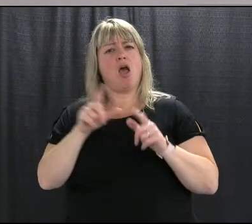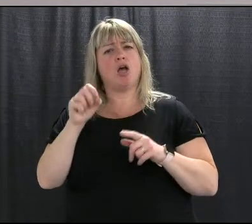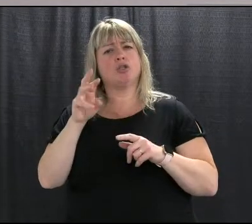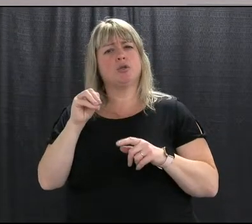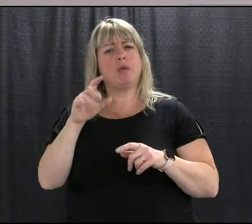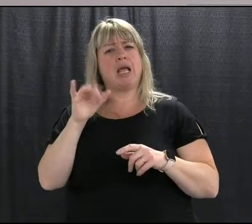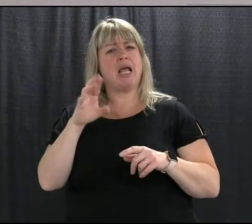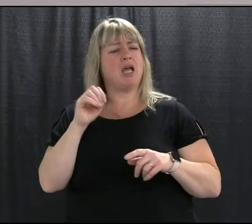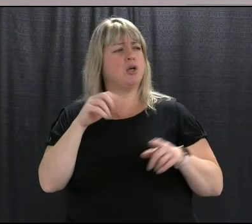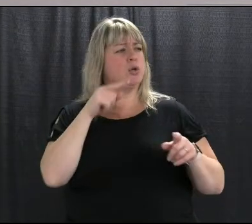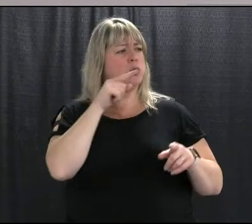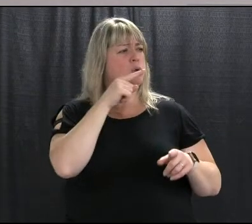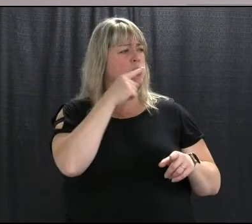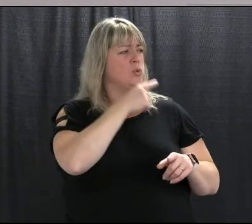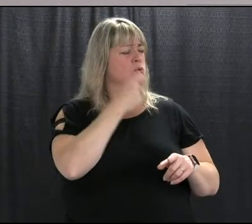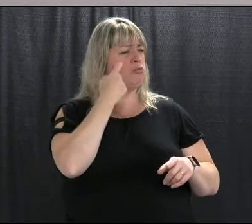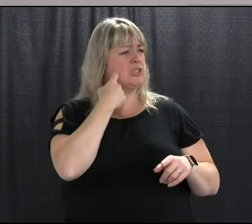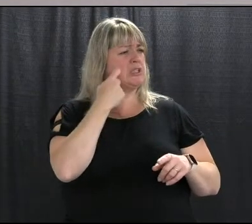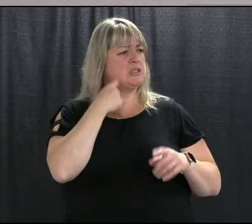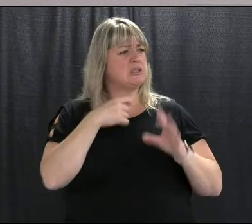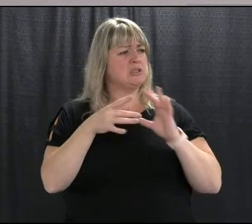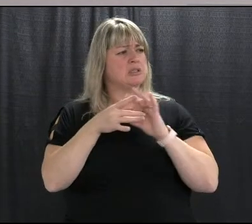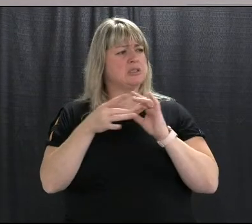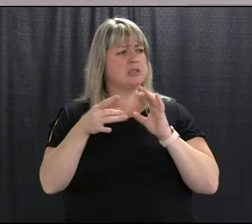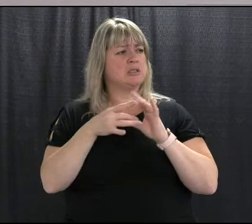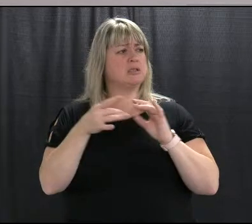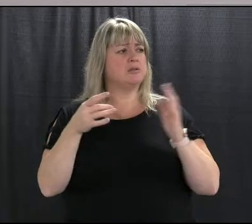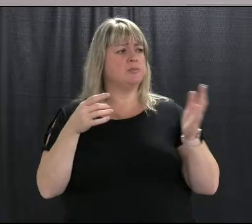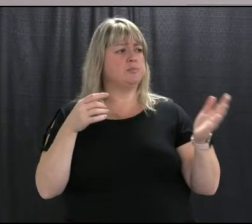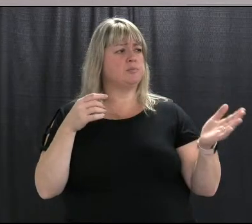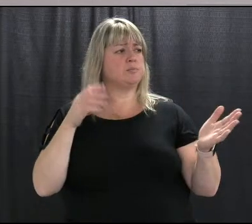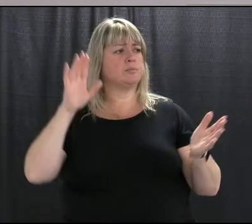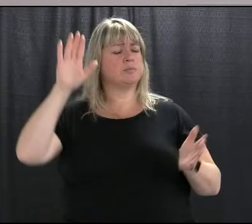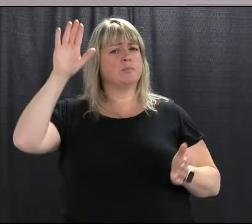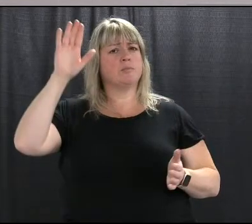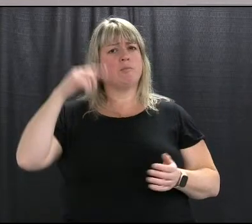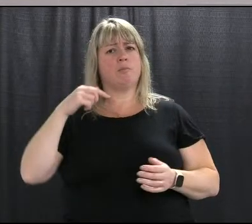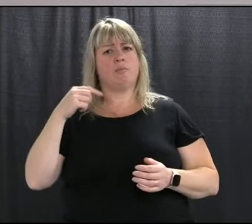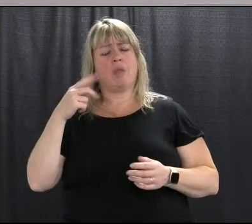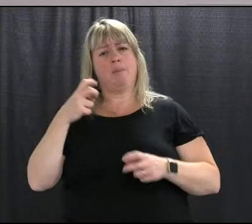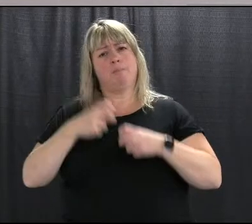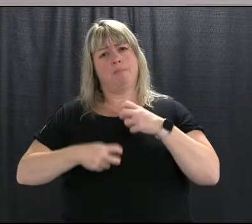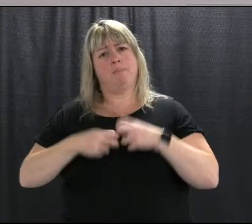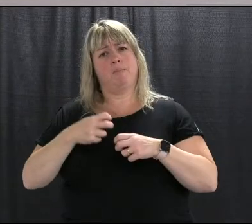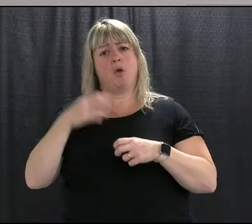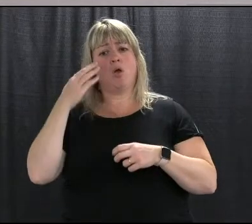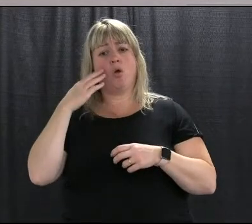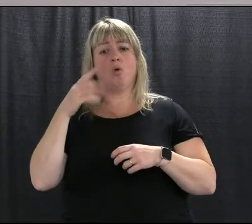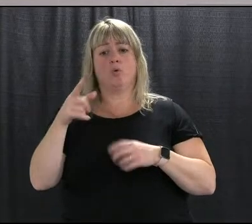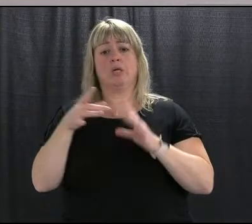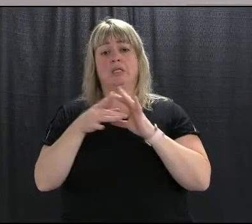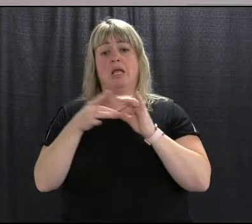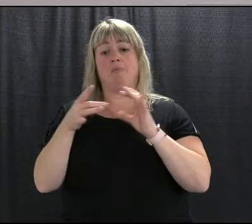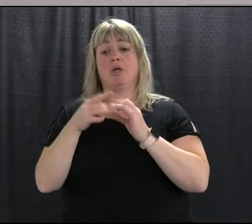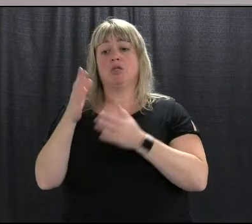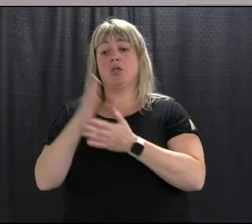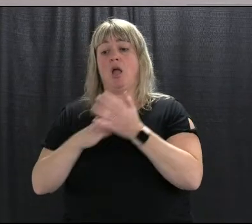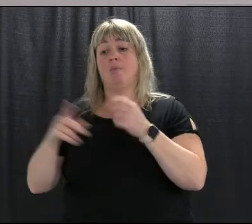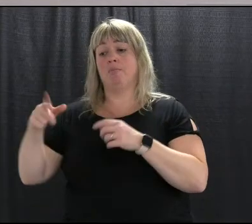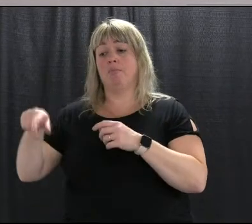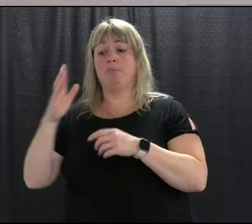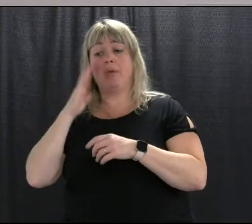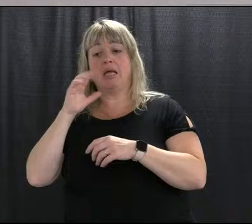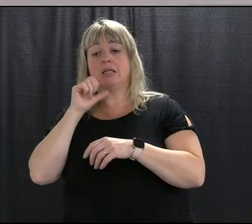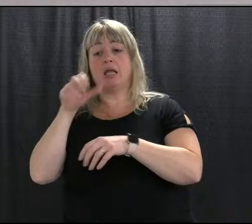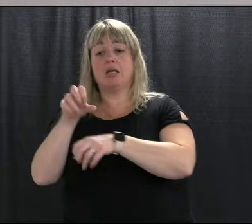homes. I know you just talked about it. You know, the problem obviously with underused beds in those facilities